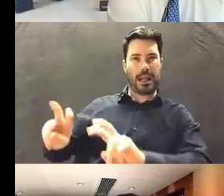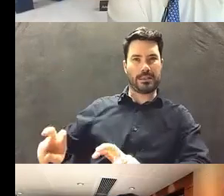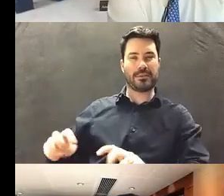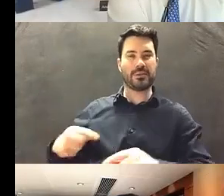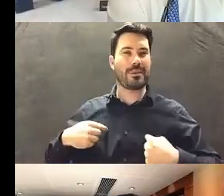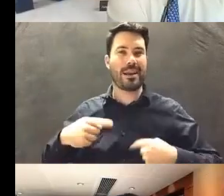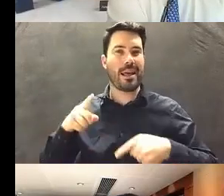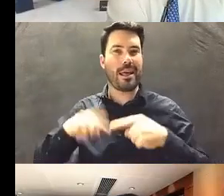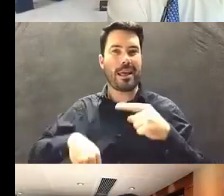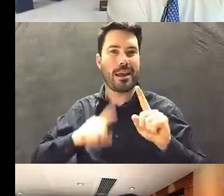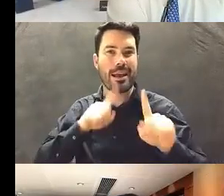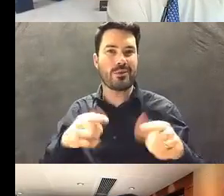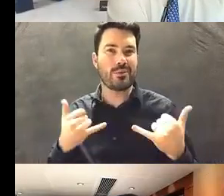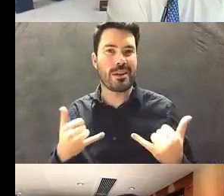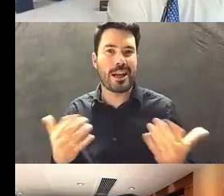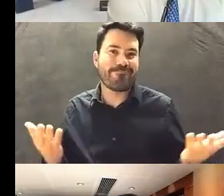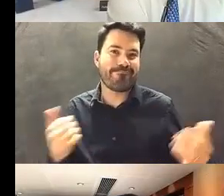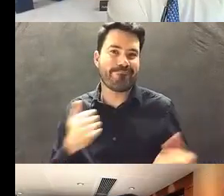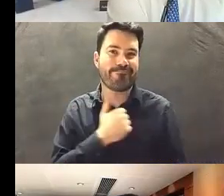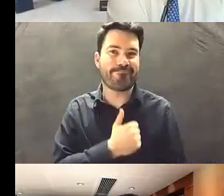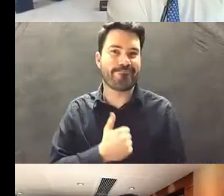time. Okay.